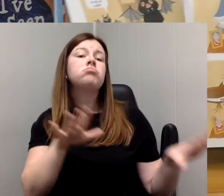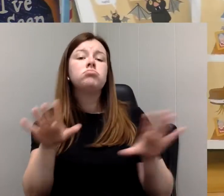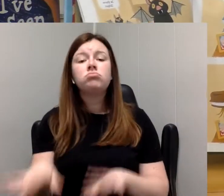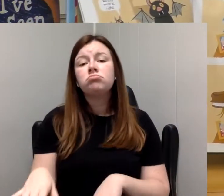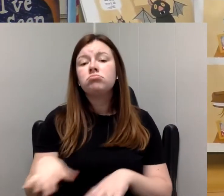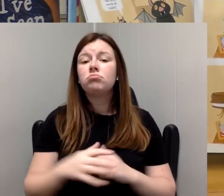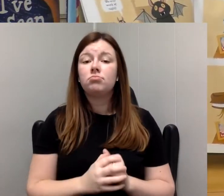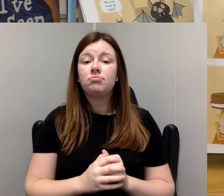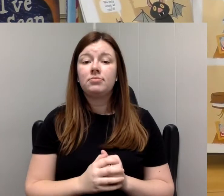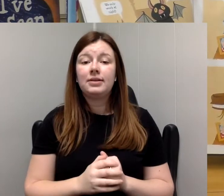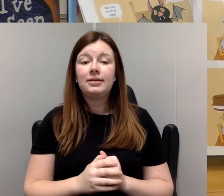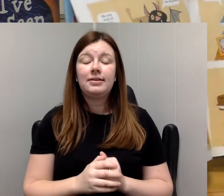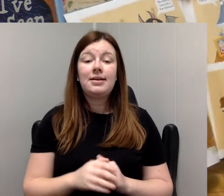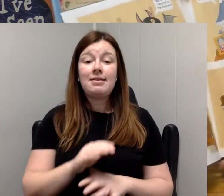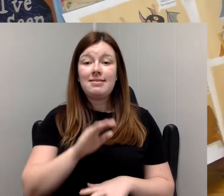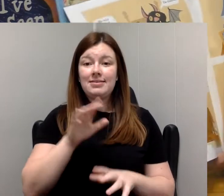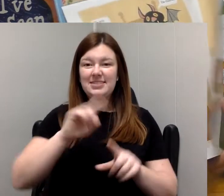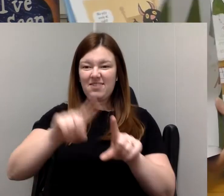elves?